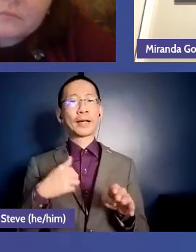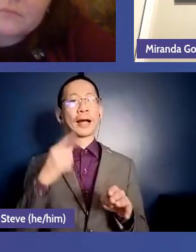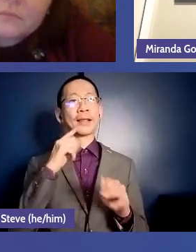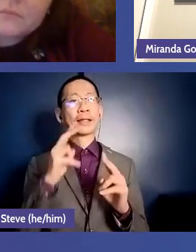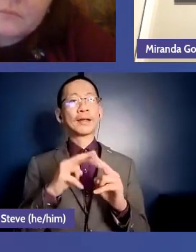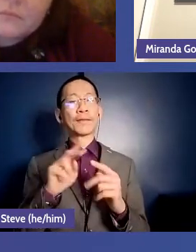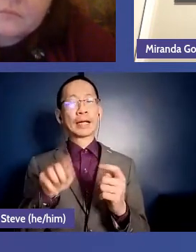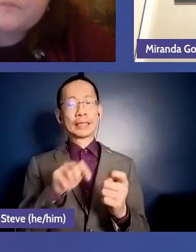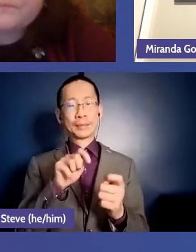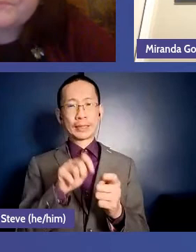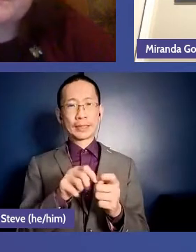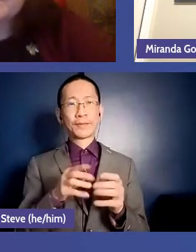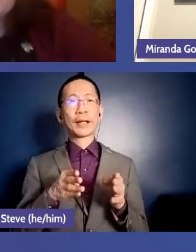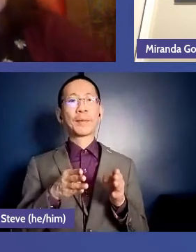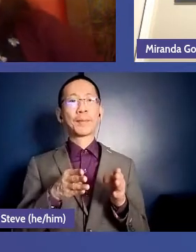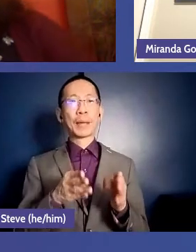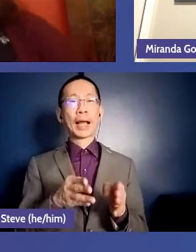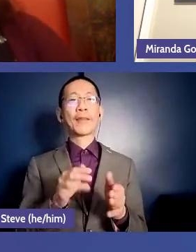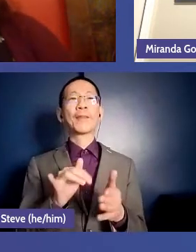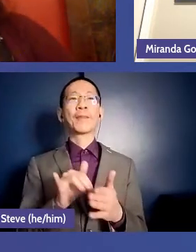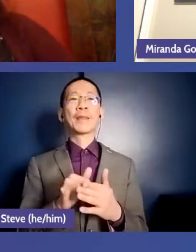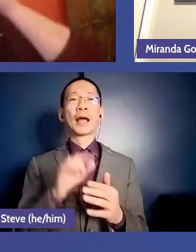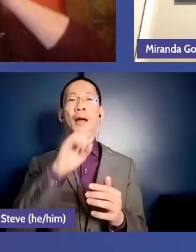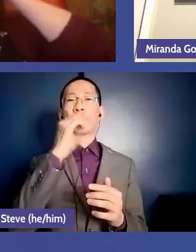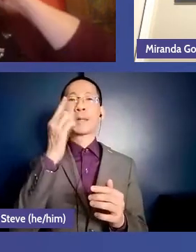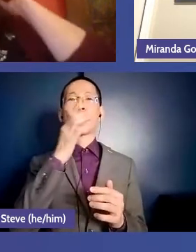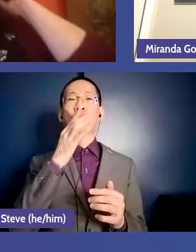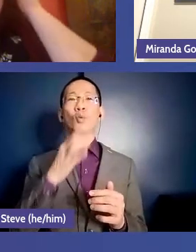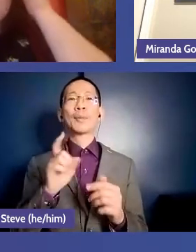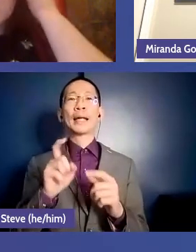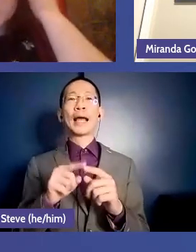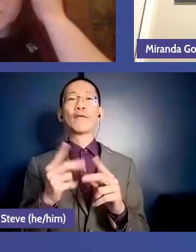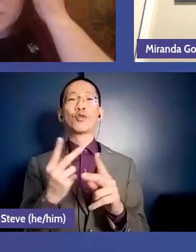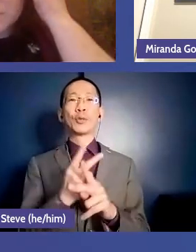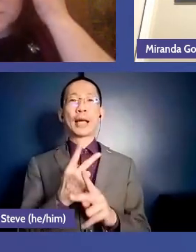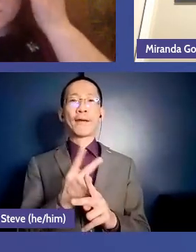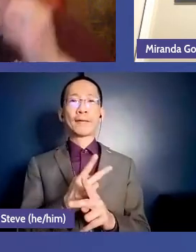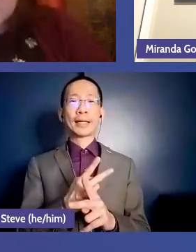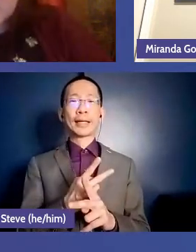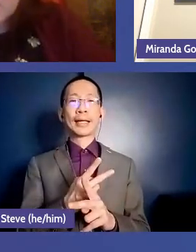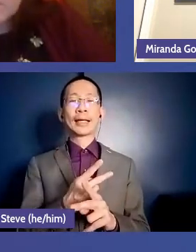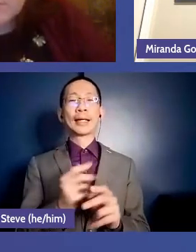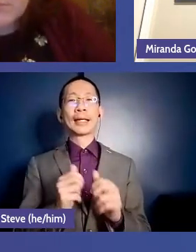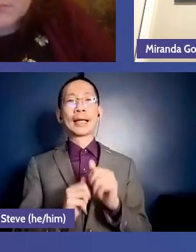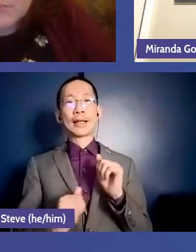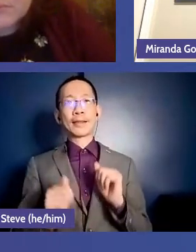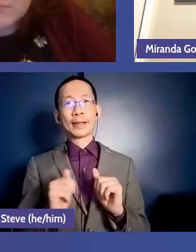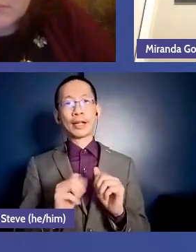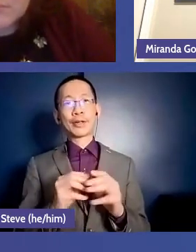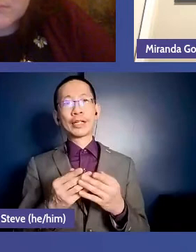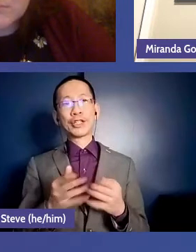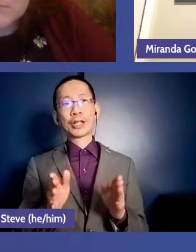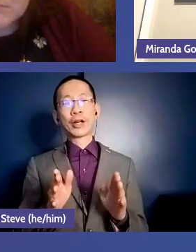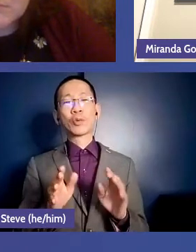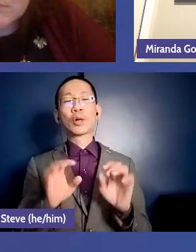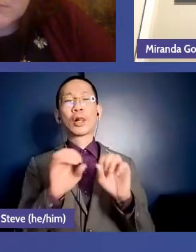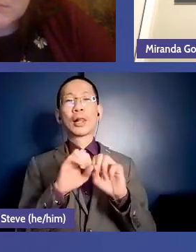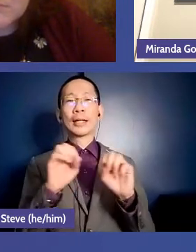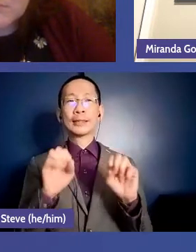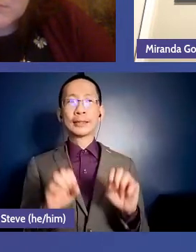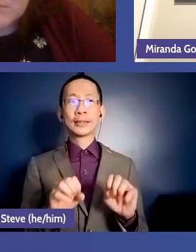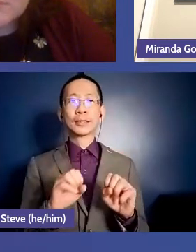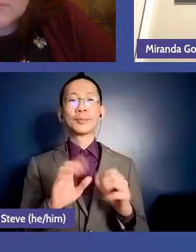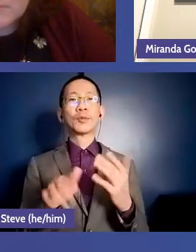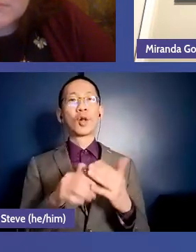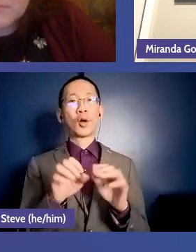specific path that Black women have to navigate in theater in general, in, you know, systems, all